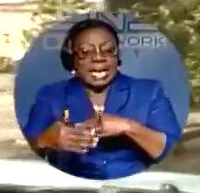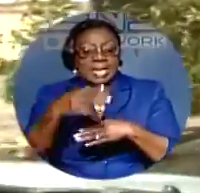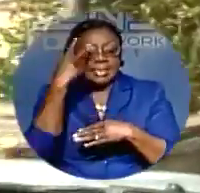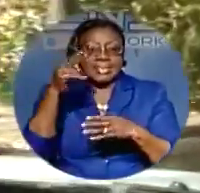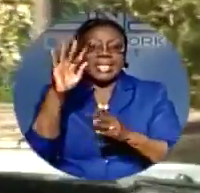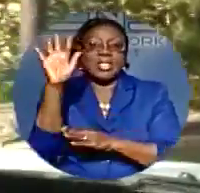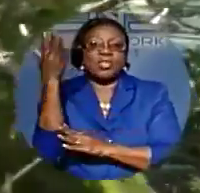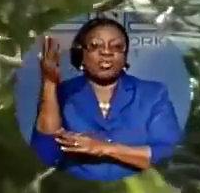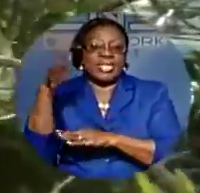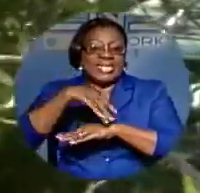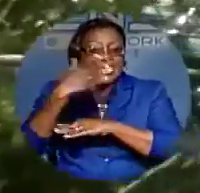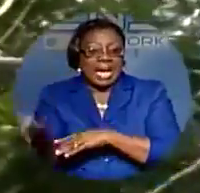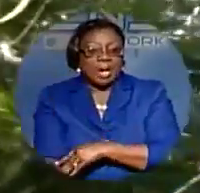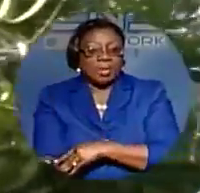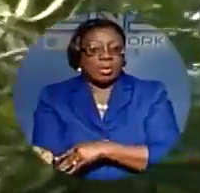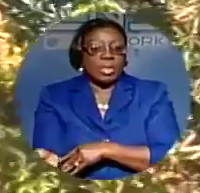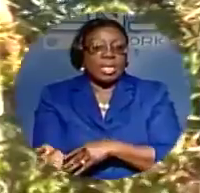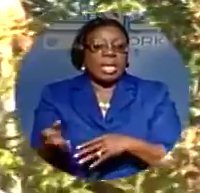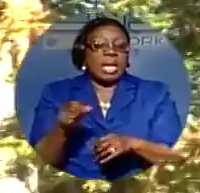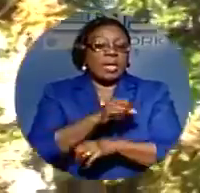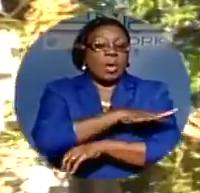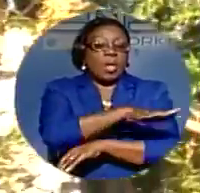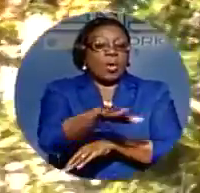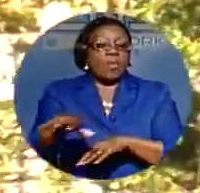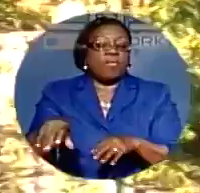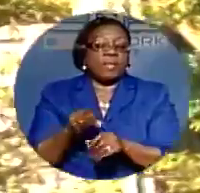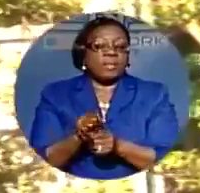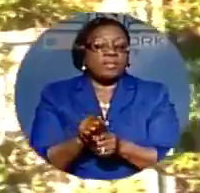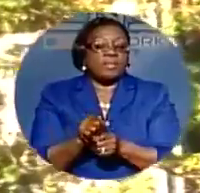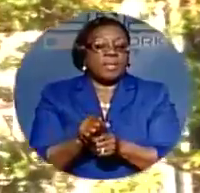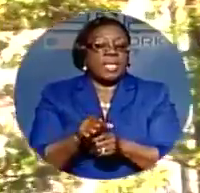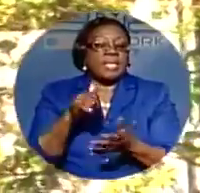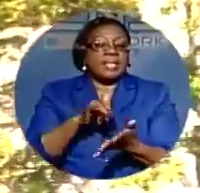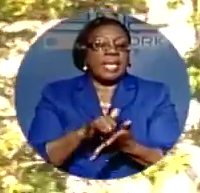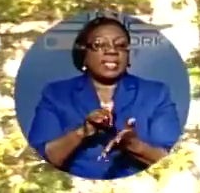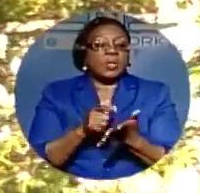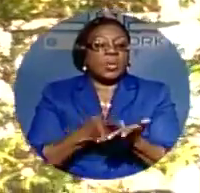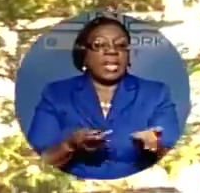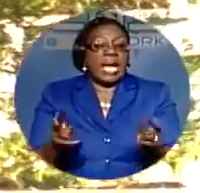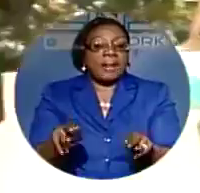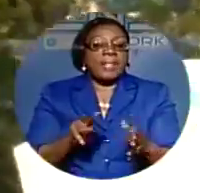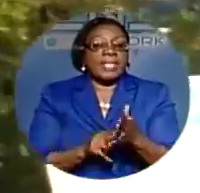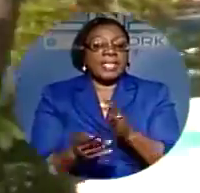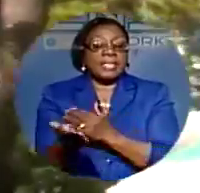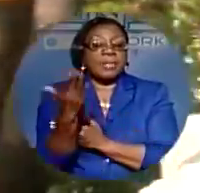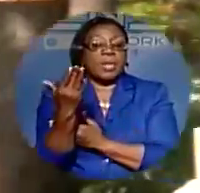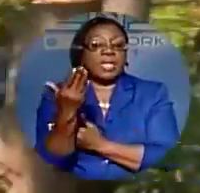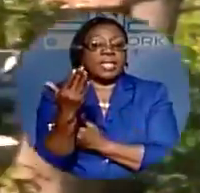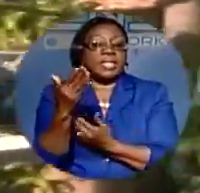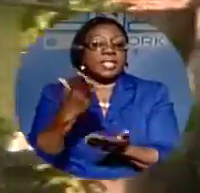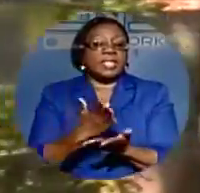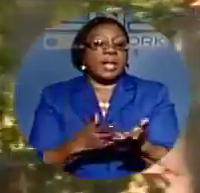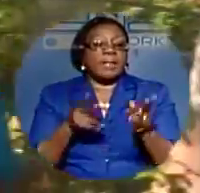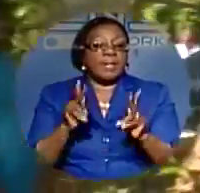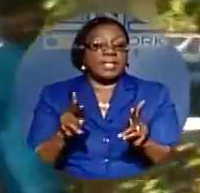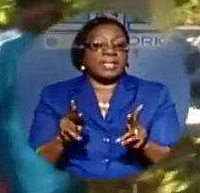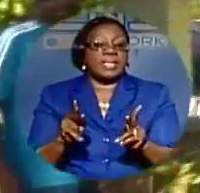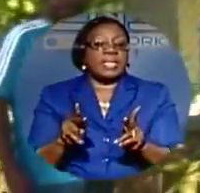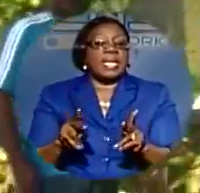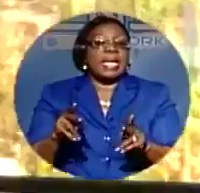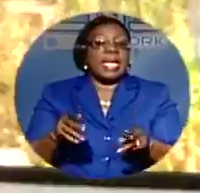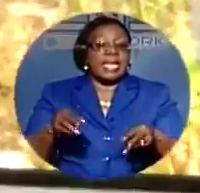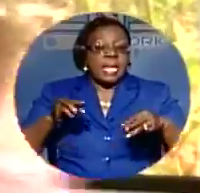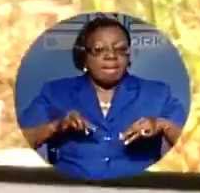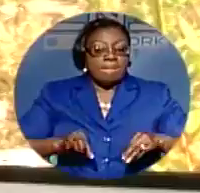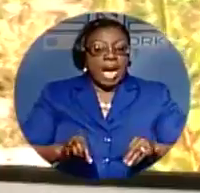fallen trees, and debris scattered throughout your community. Well, that's exactly what happened to some residents in the Malcolm